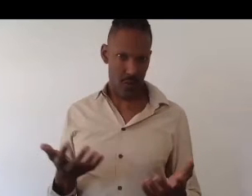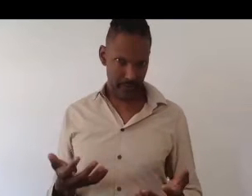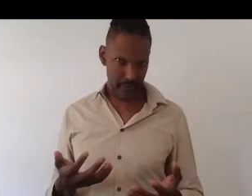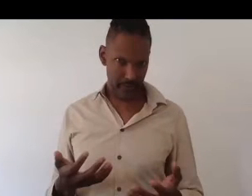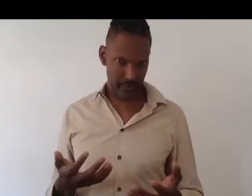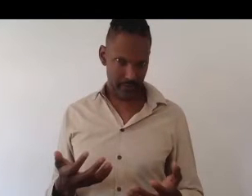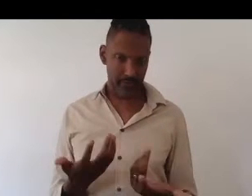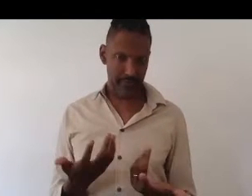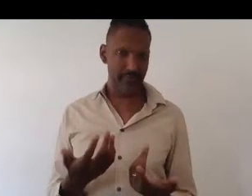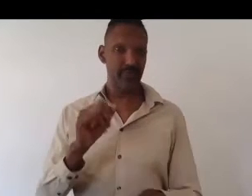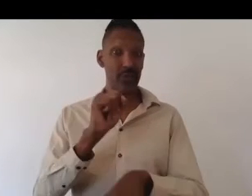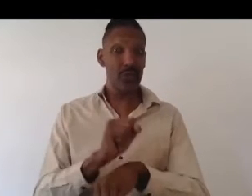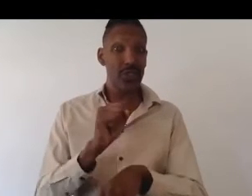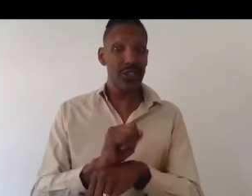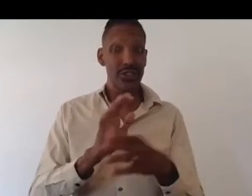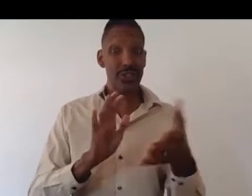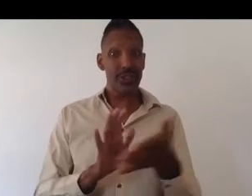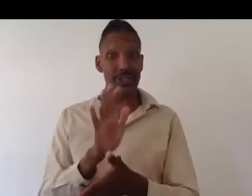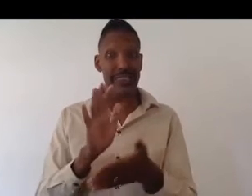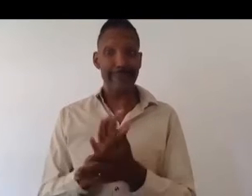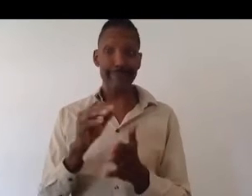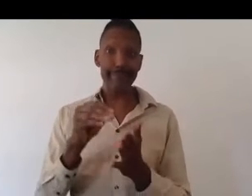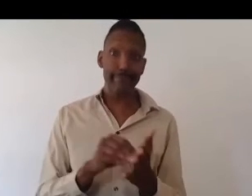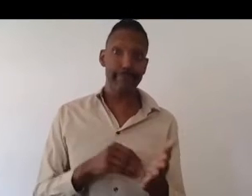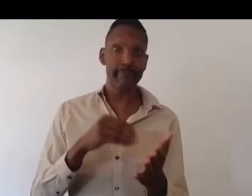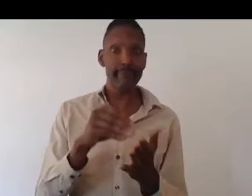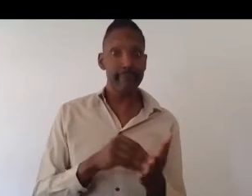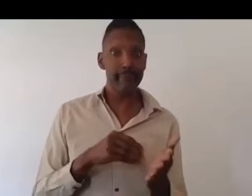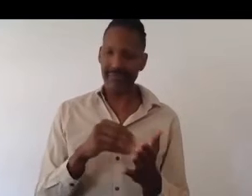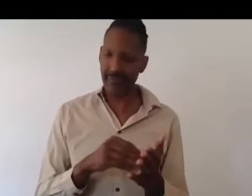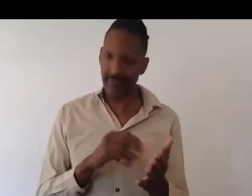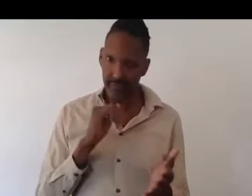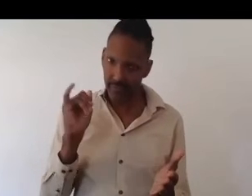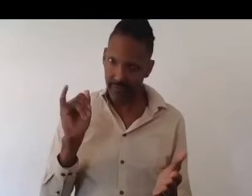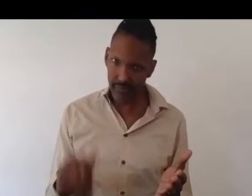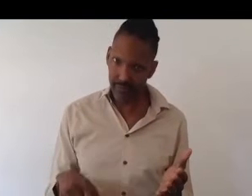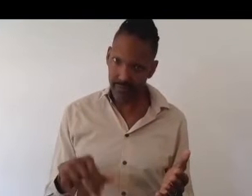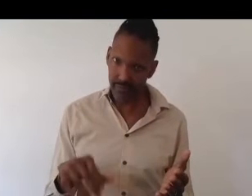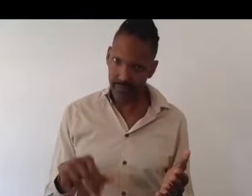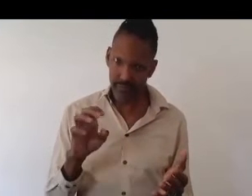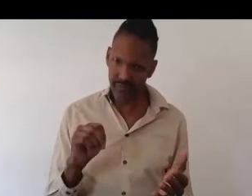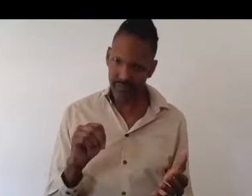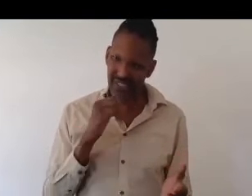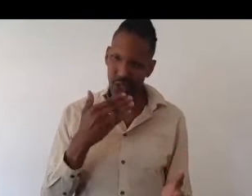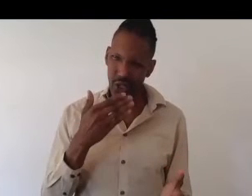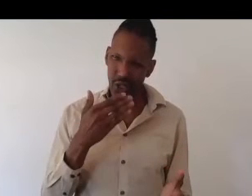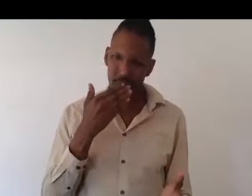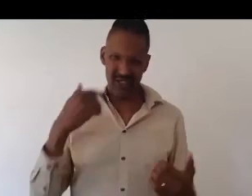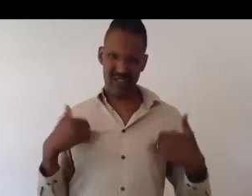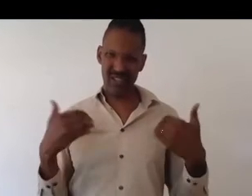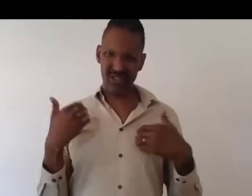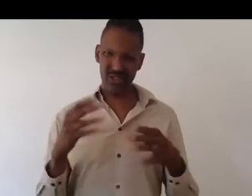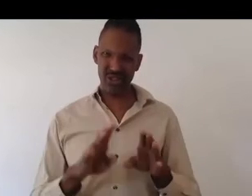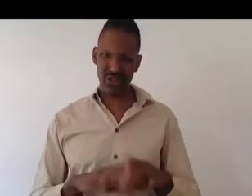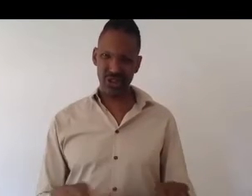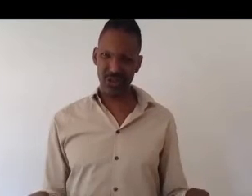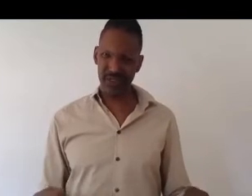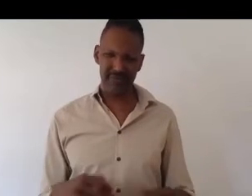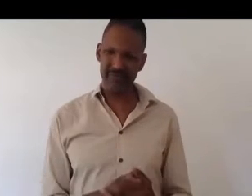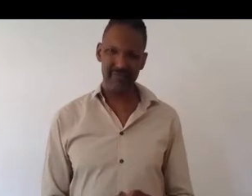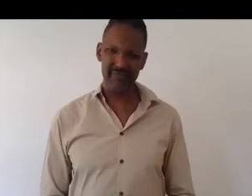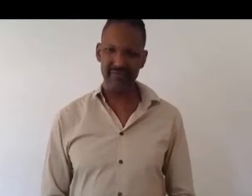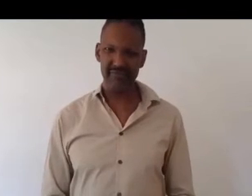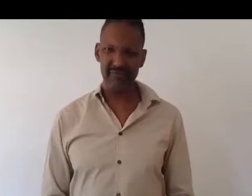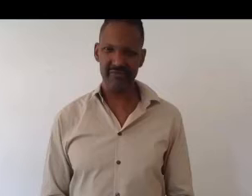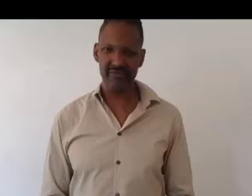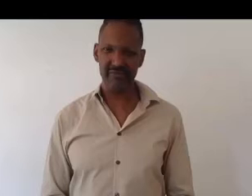Generally, national standards encourage hands-on, minds-on, active learning and less memorization. It's